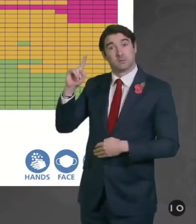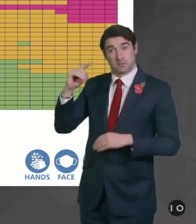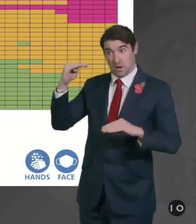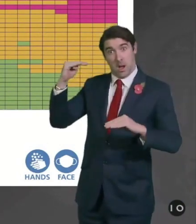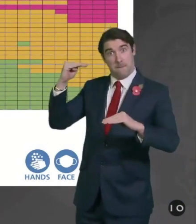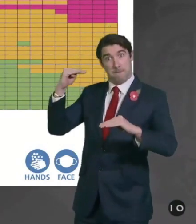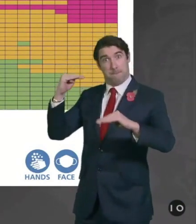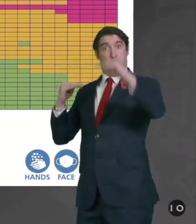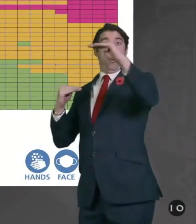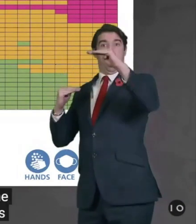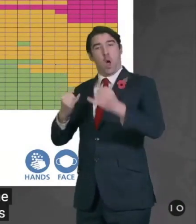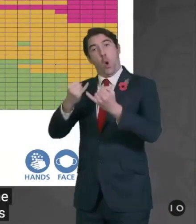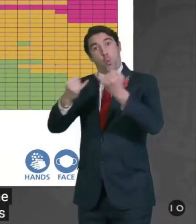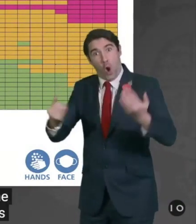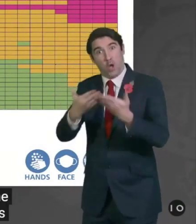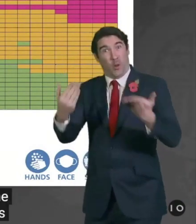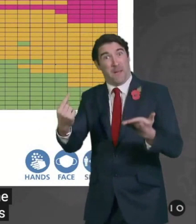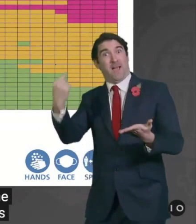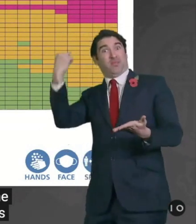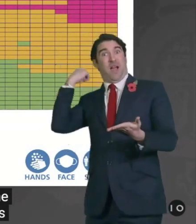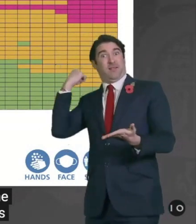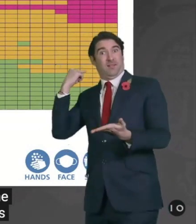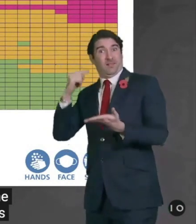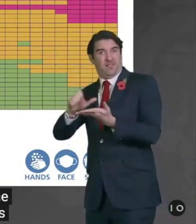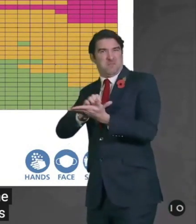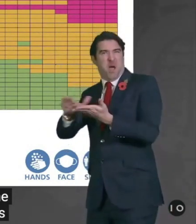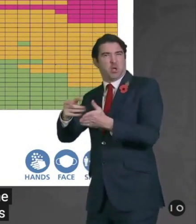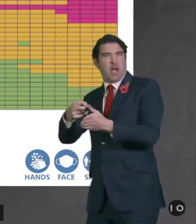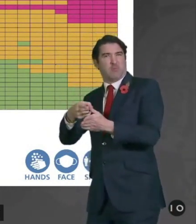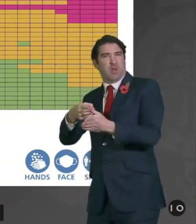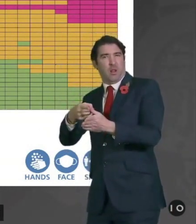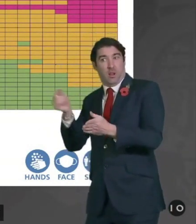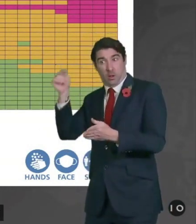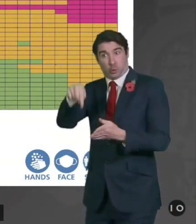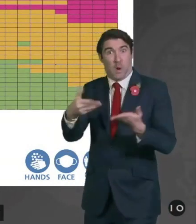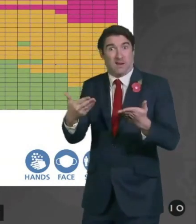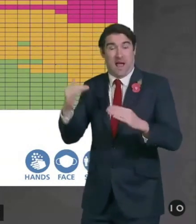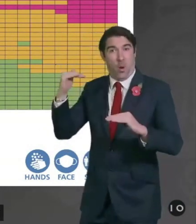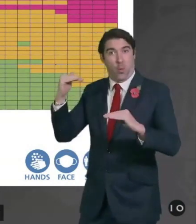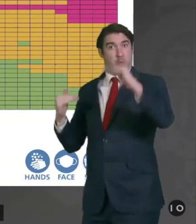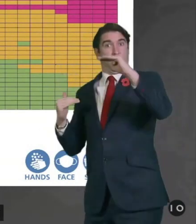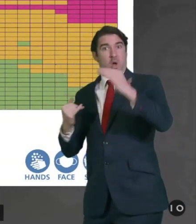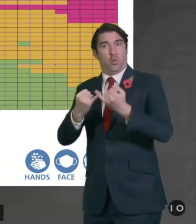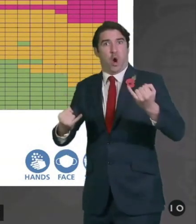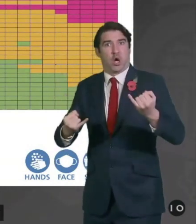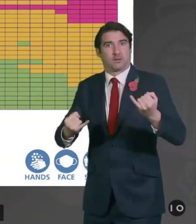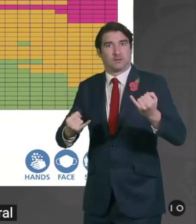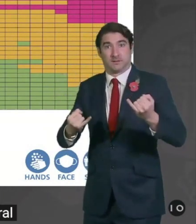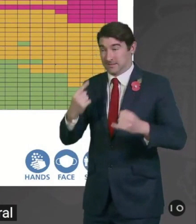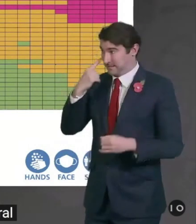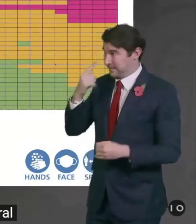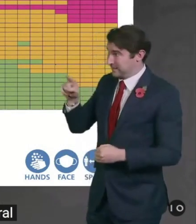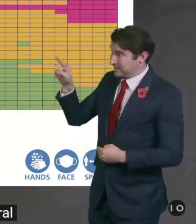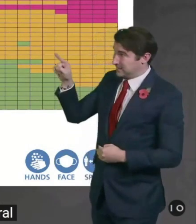inpatients they had at the peak of the first wave of this. And as you can see, the progression is steady, and we now have several